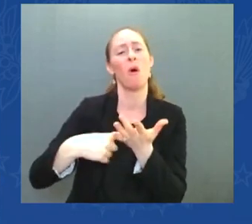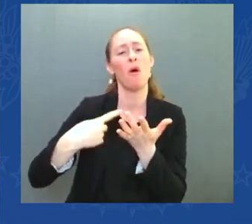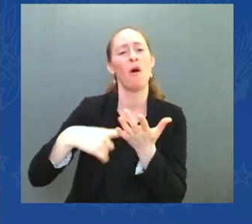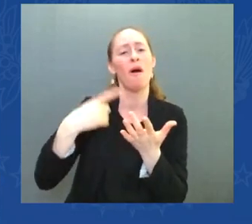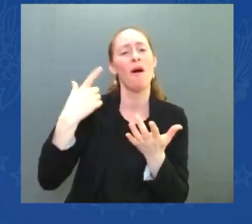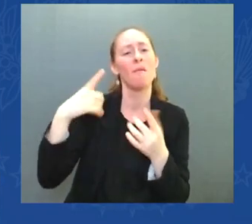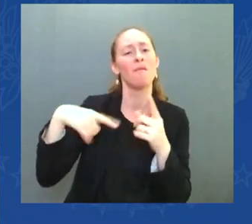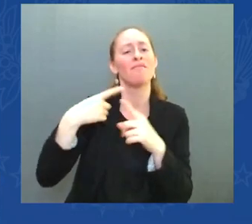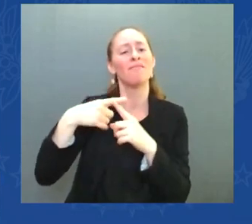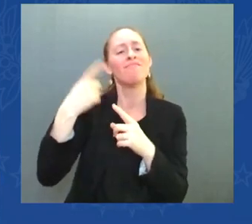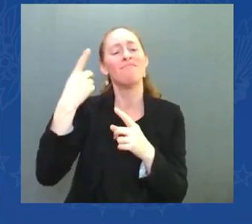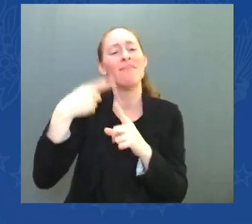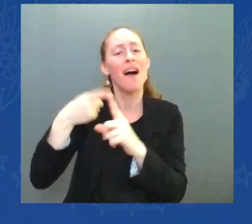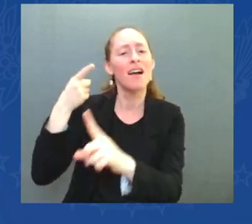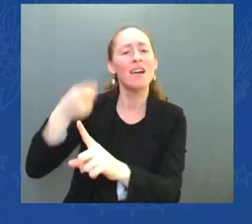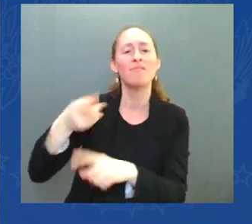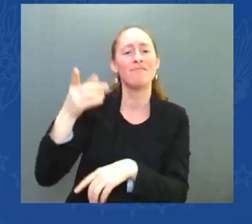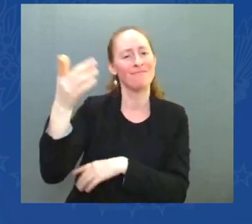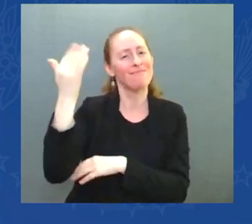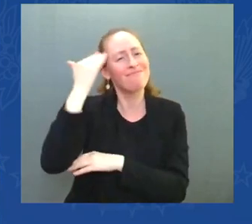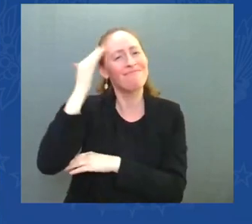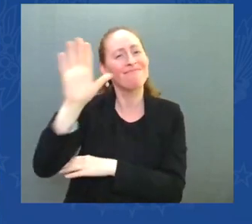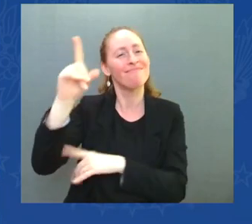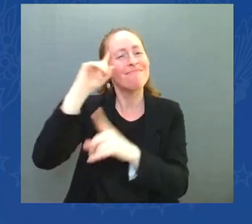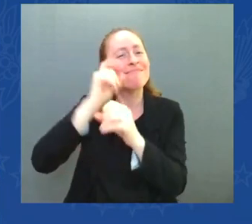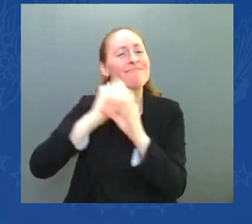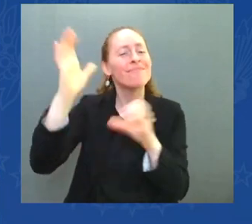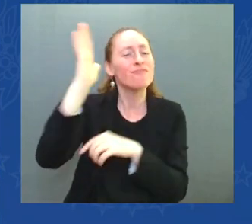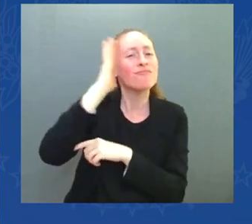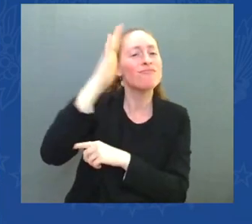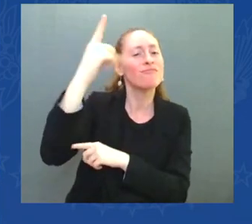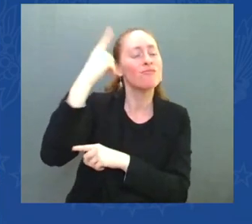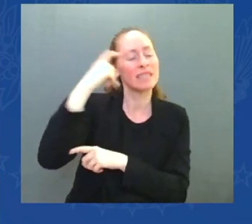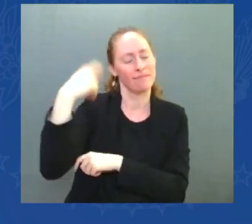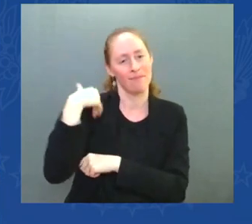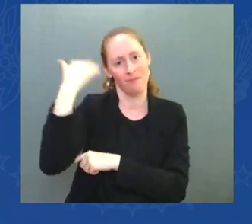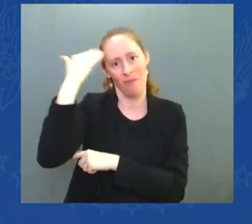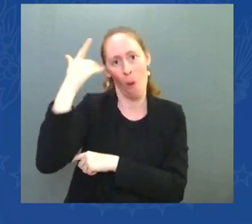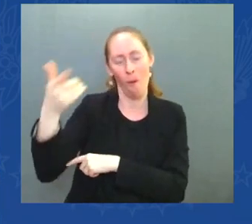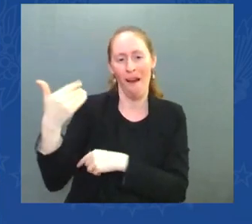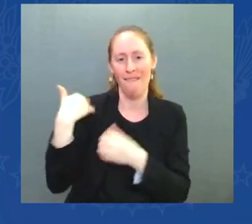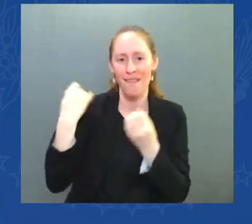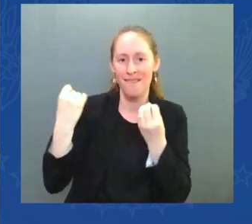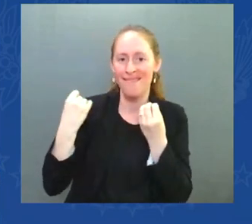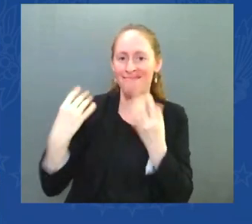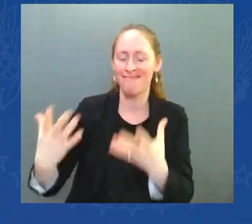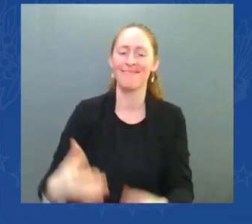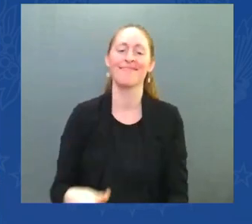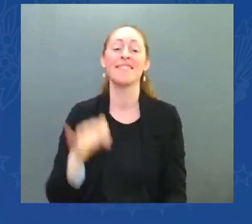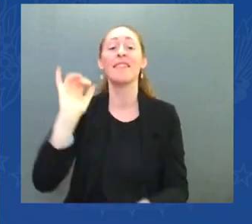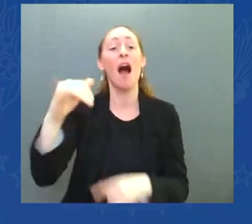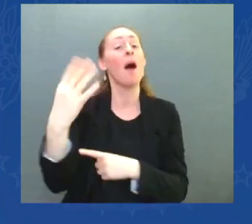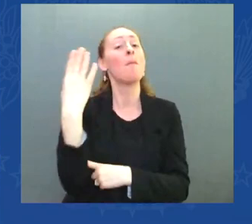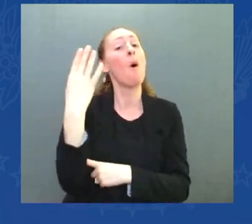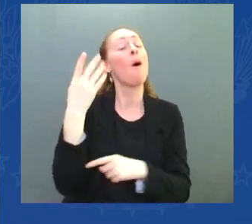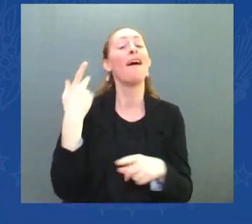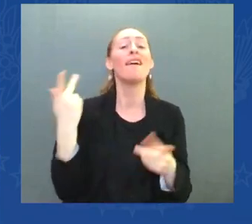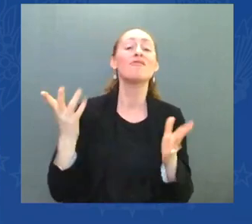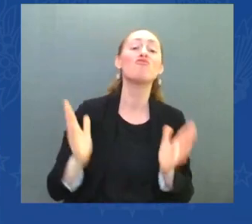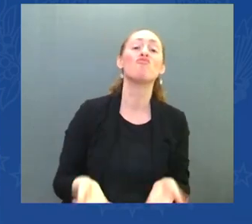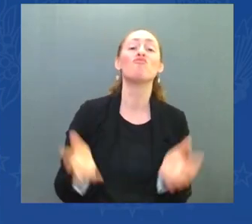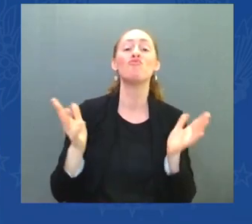our futures. We spent the morning like any other, laughing, talking, until we heard a loud